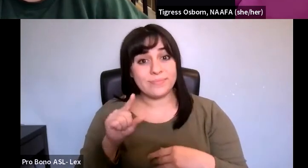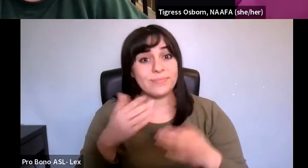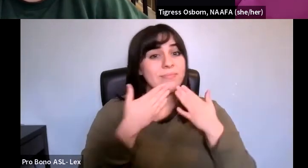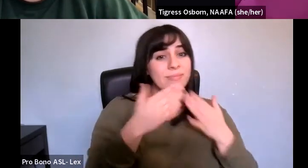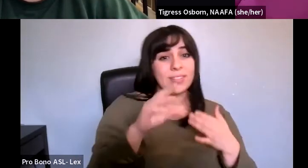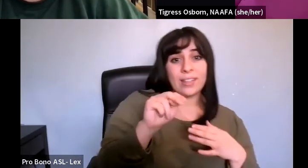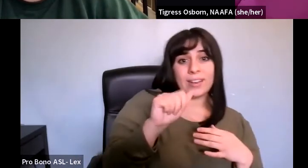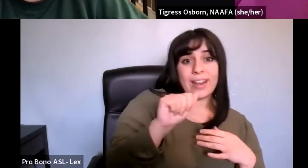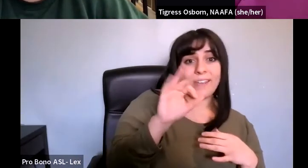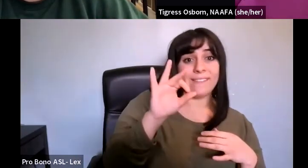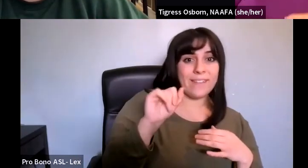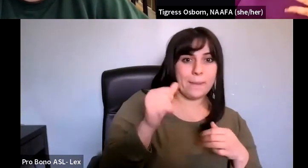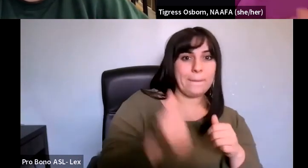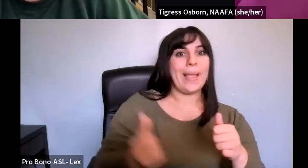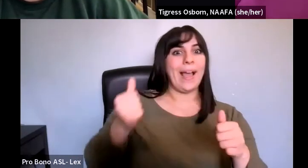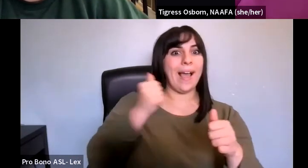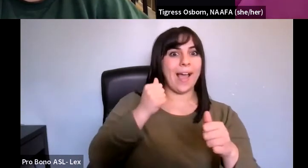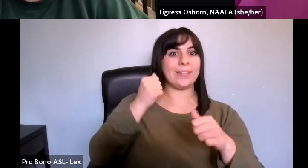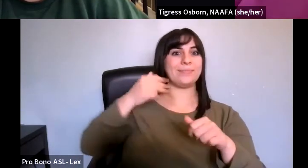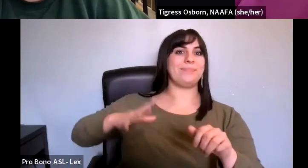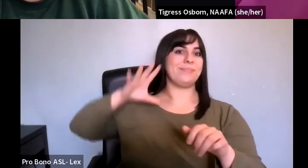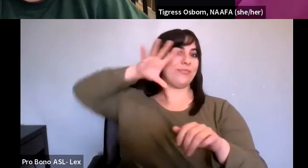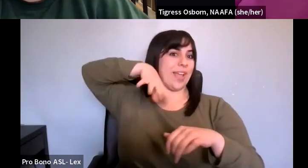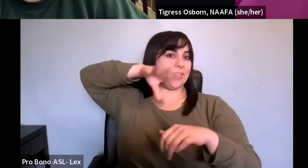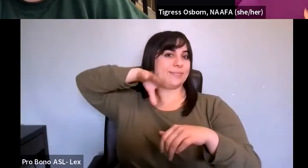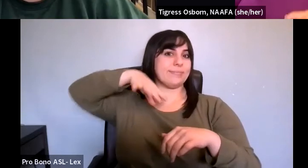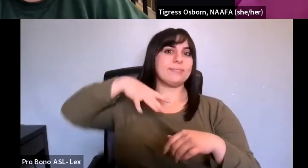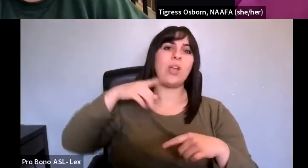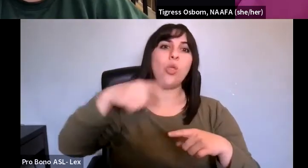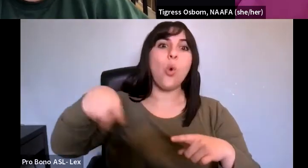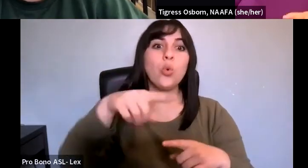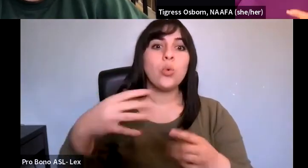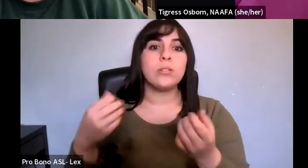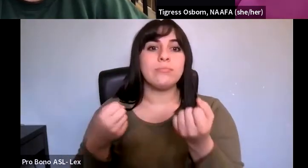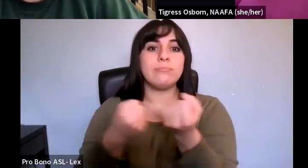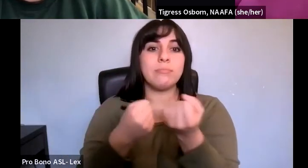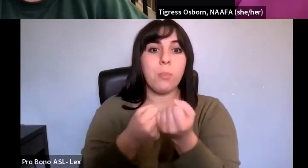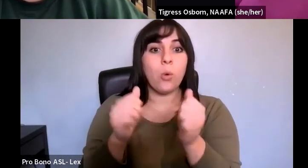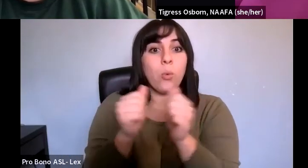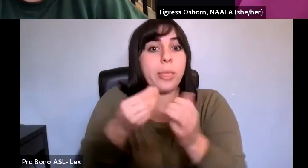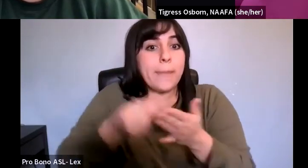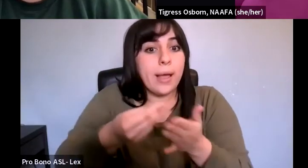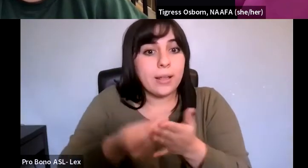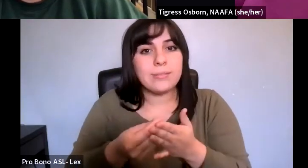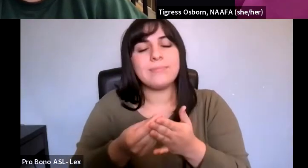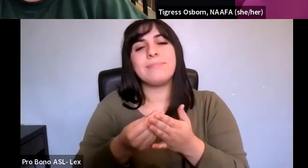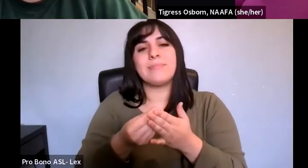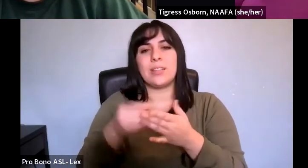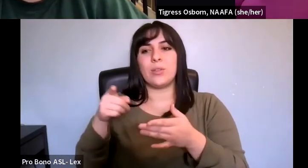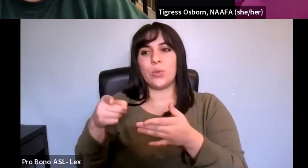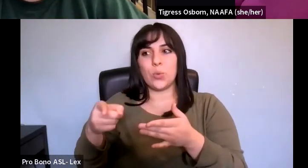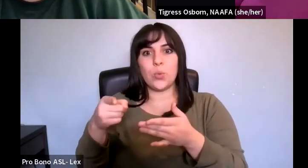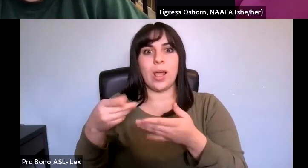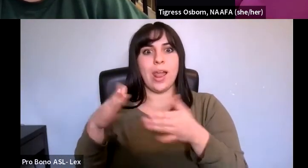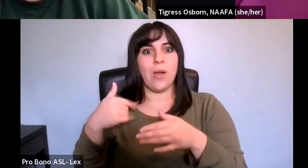us put on these webinars. And of course, those of you who donate to NAAFA and help us be able to offer these kinds of things to our community free